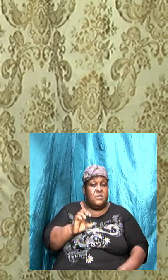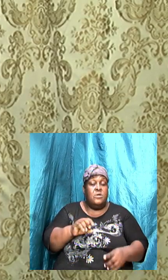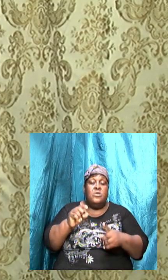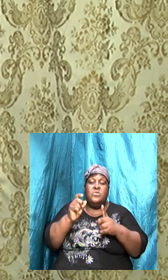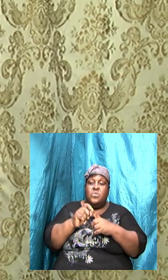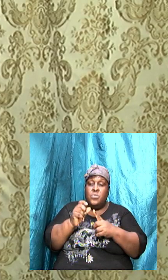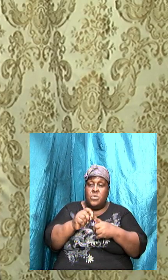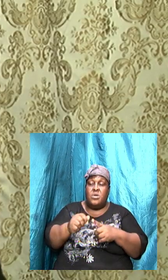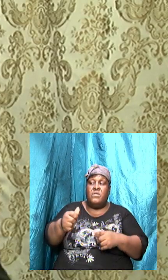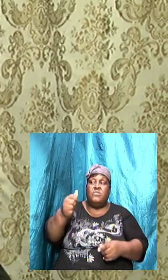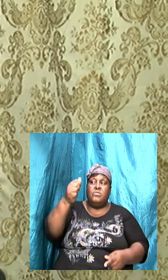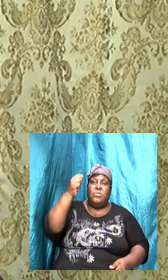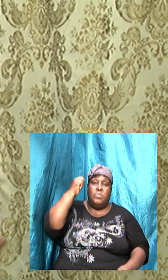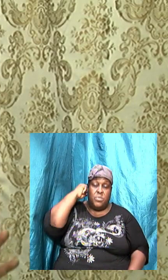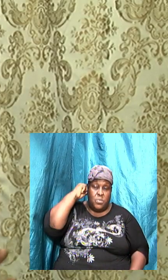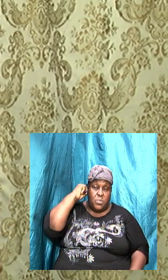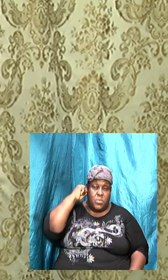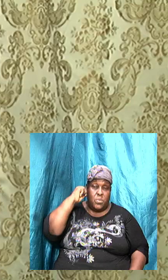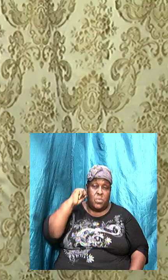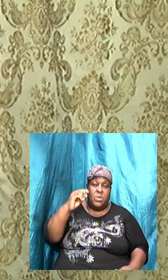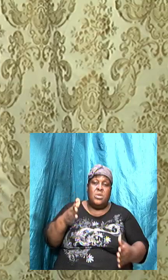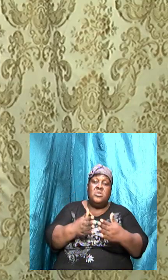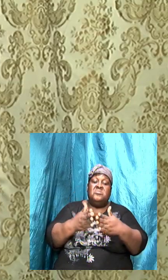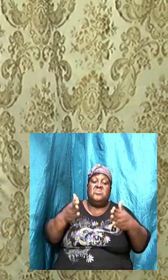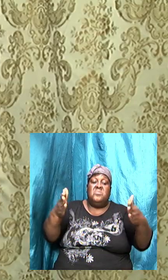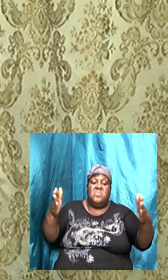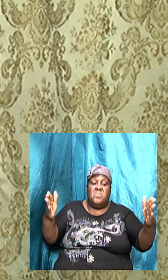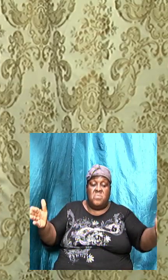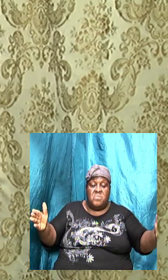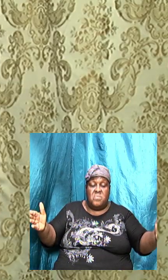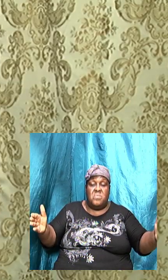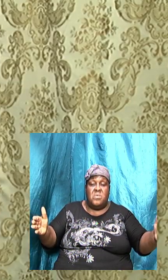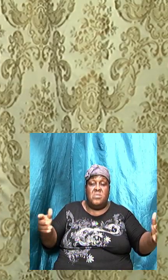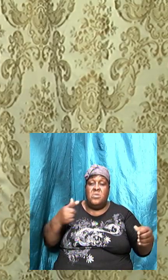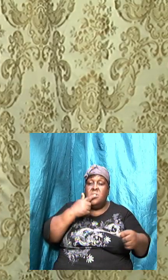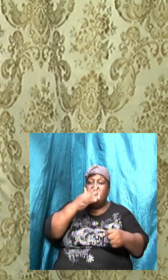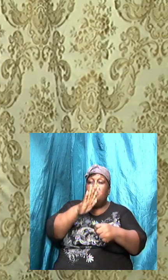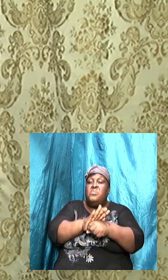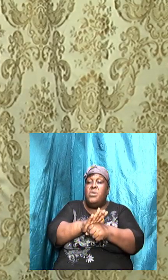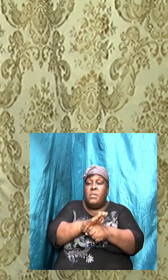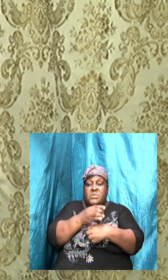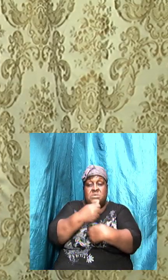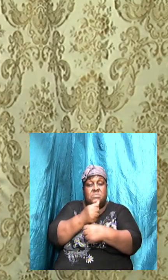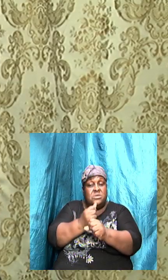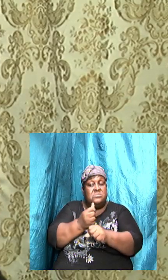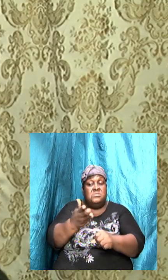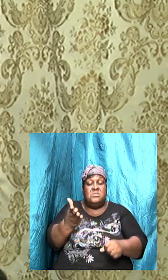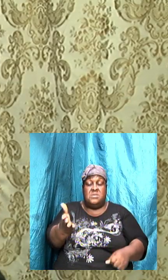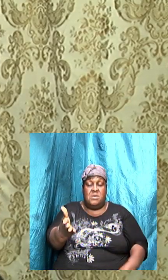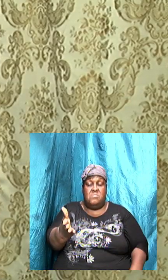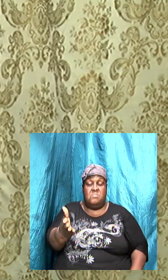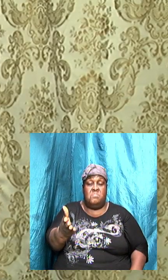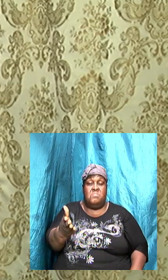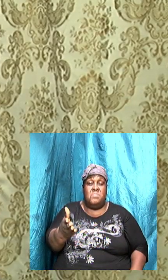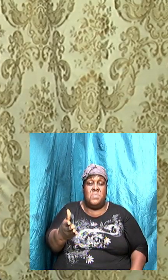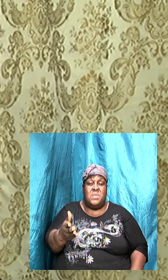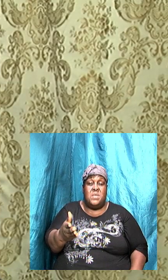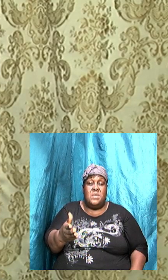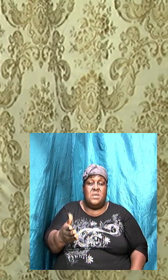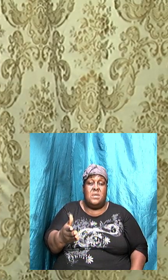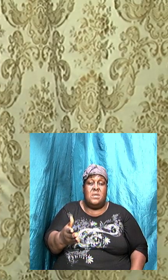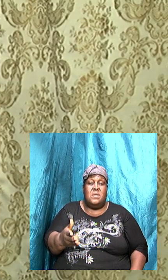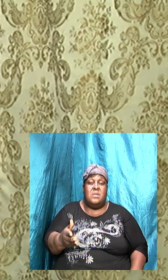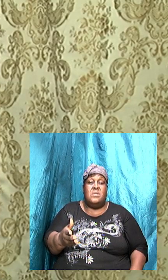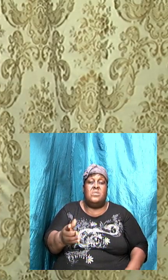of rebuke, the general exhortation, the promises that were made to them are applicable